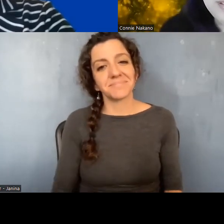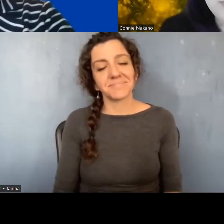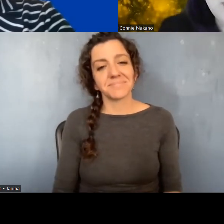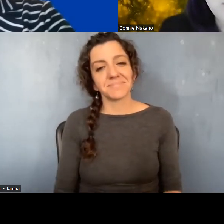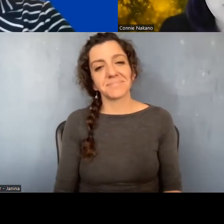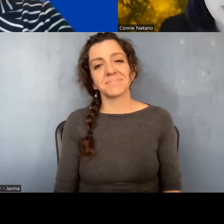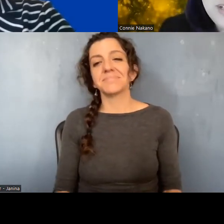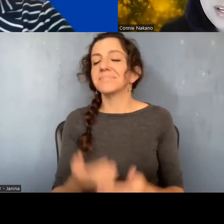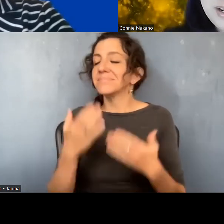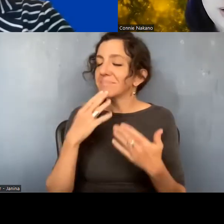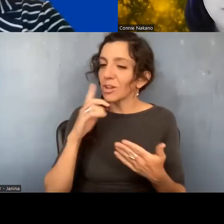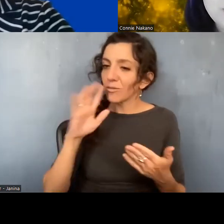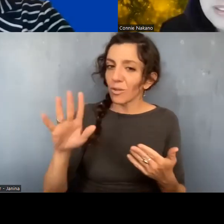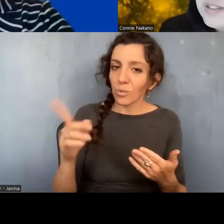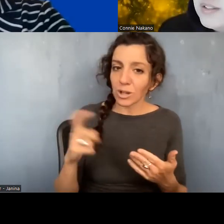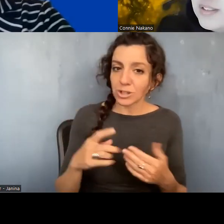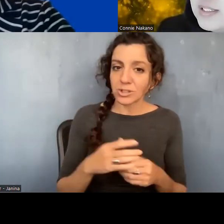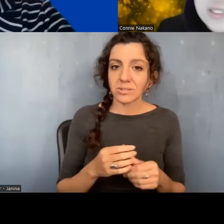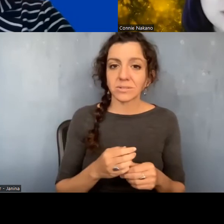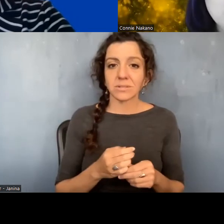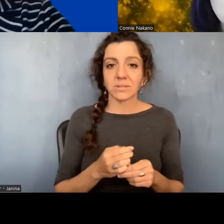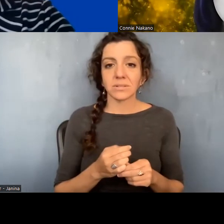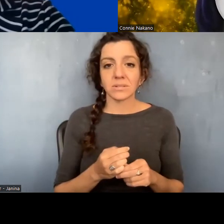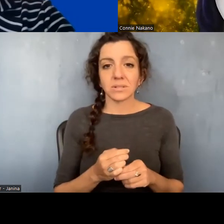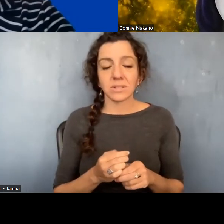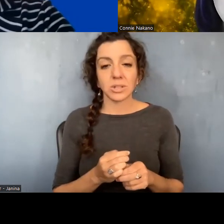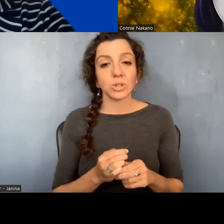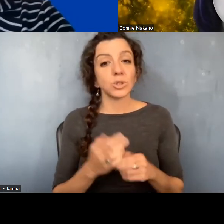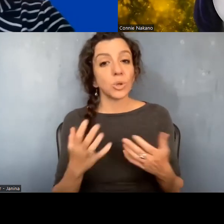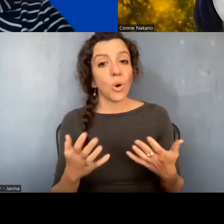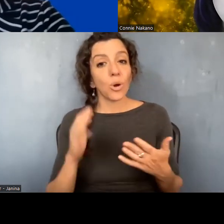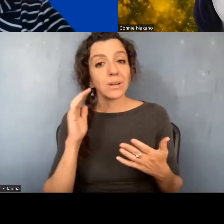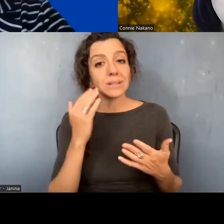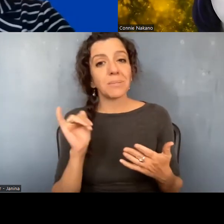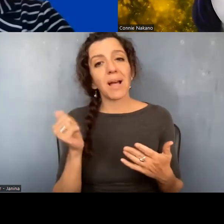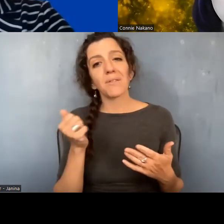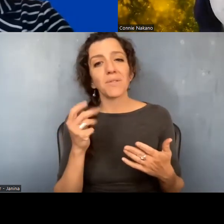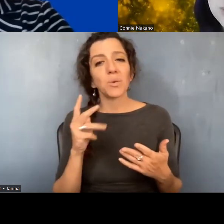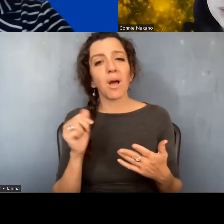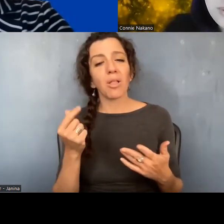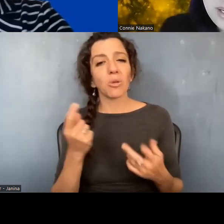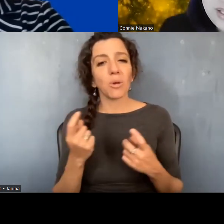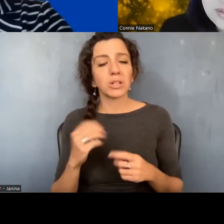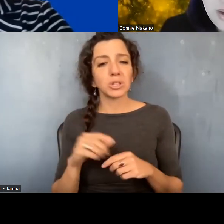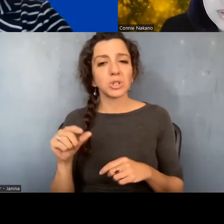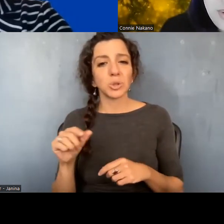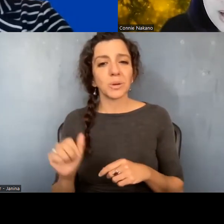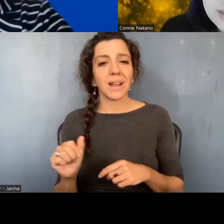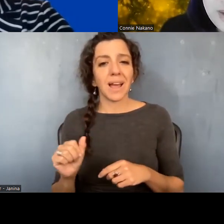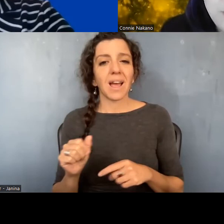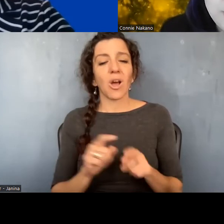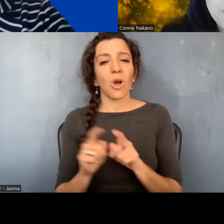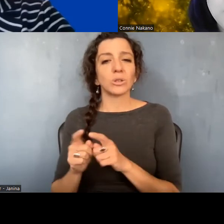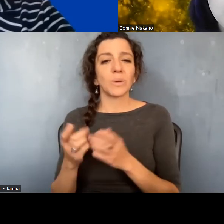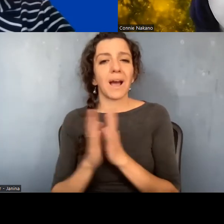Thank you, Elna, for that question. Let's see. So it looks like there's a few other questions in the Q&A that is also